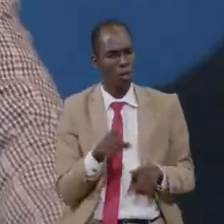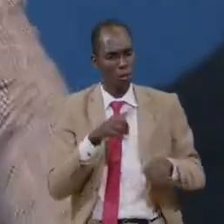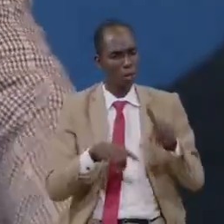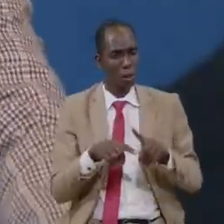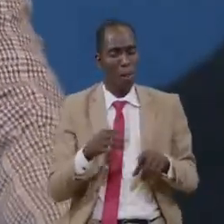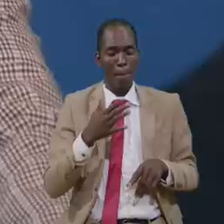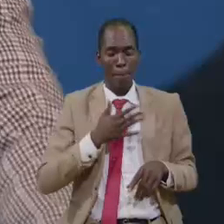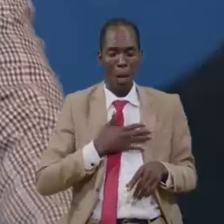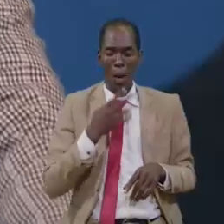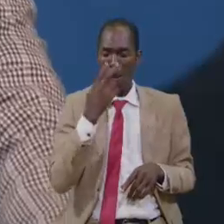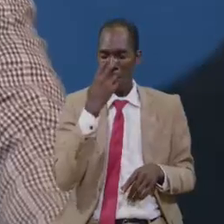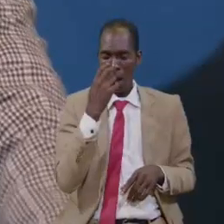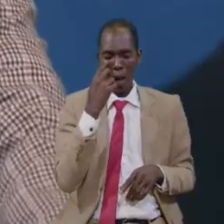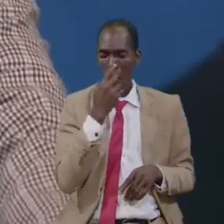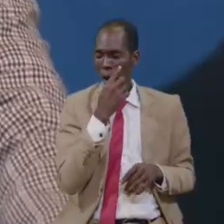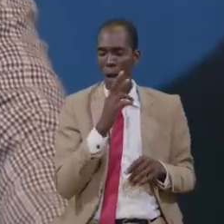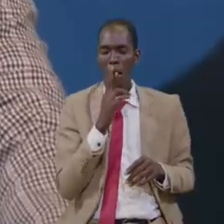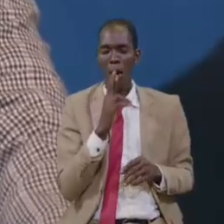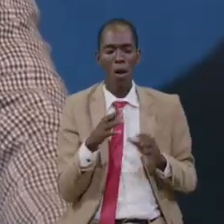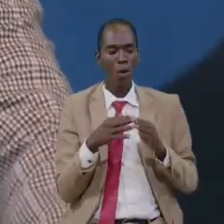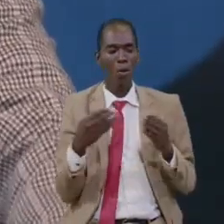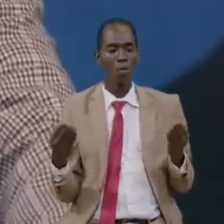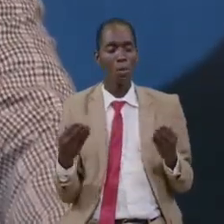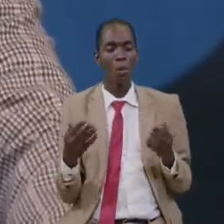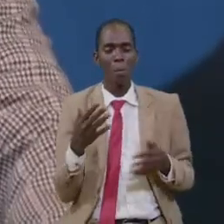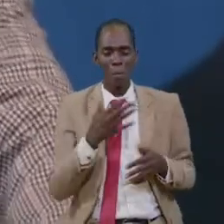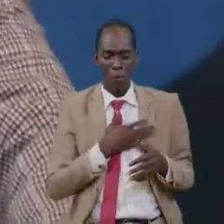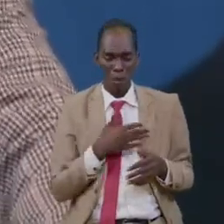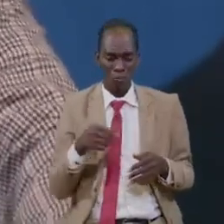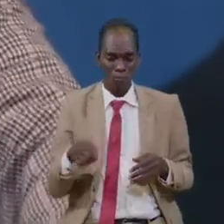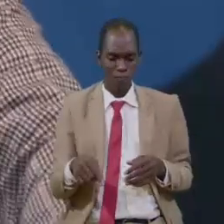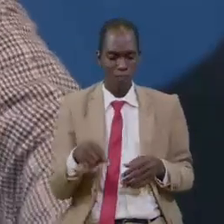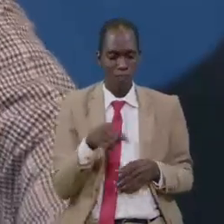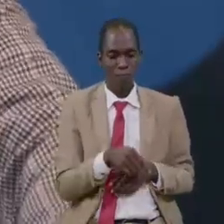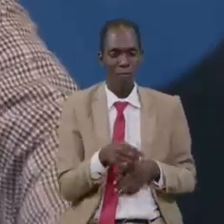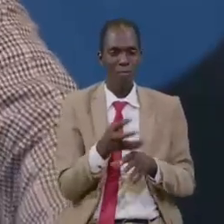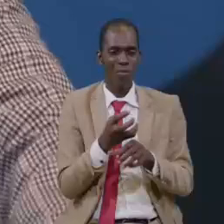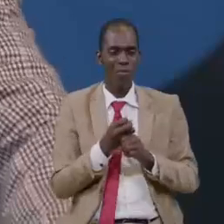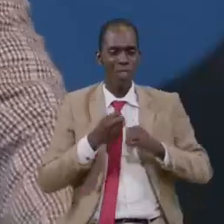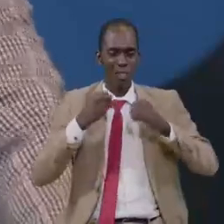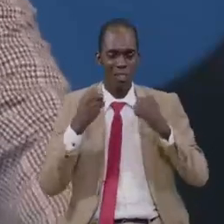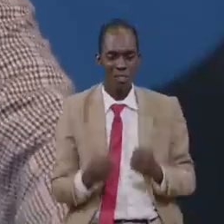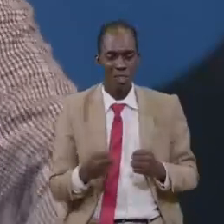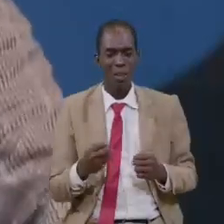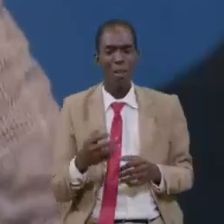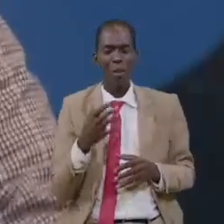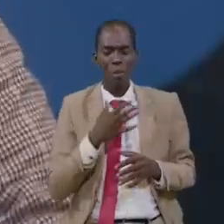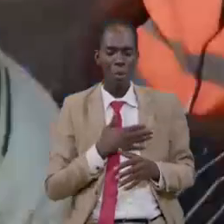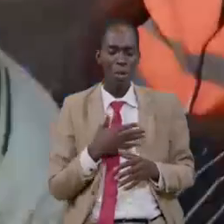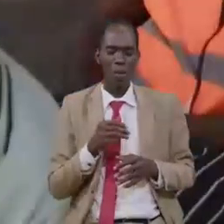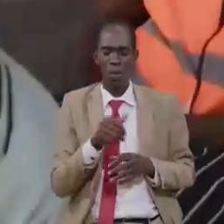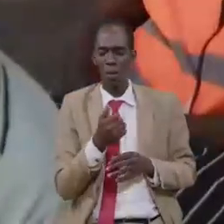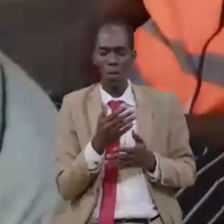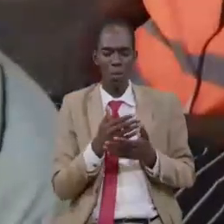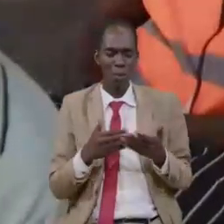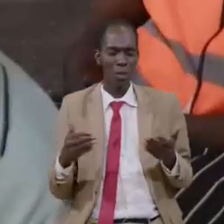My lame legs receive strength. My internal parts receive